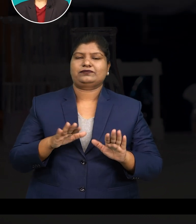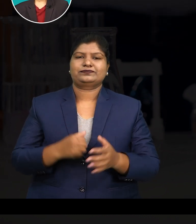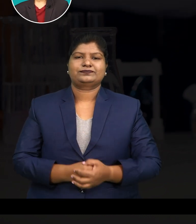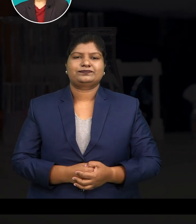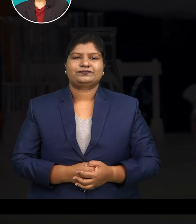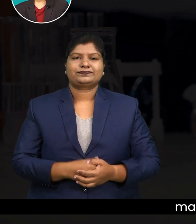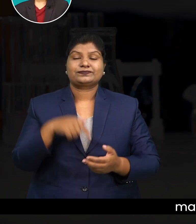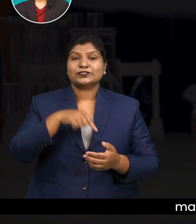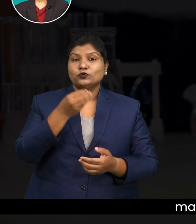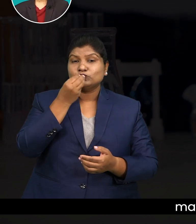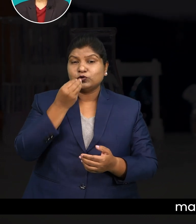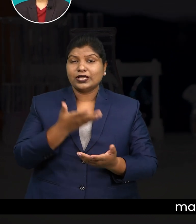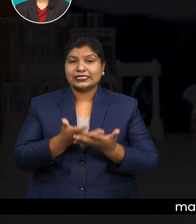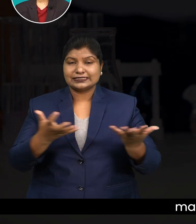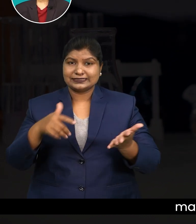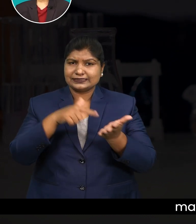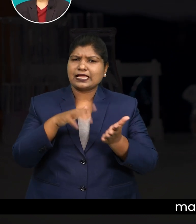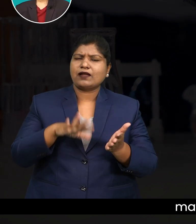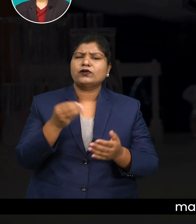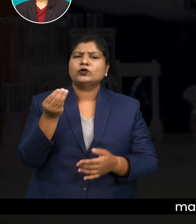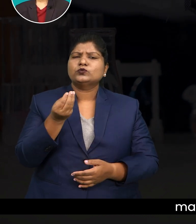The food items may have a little water.